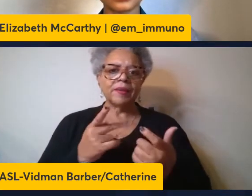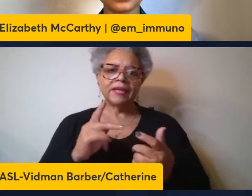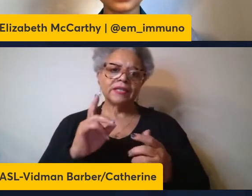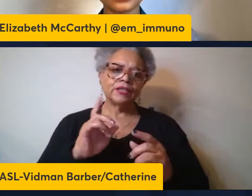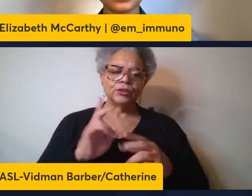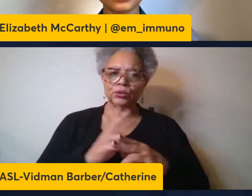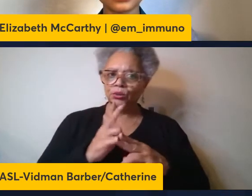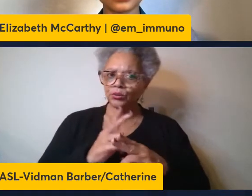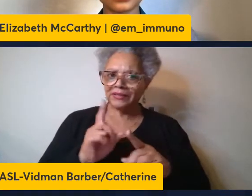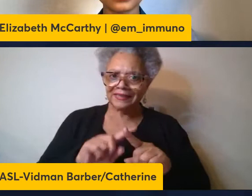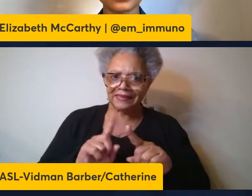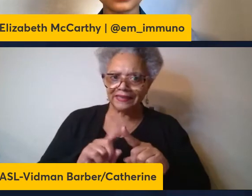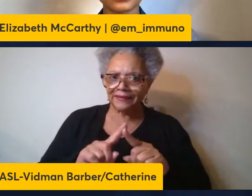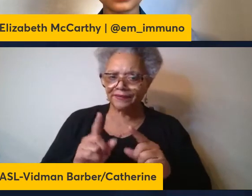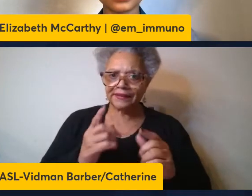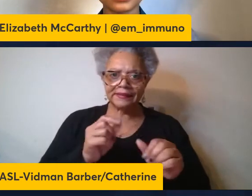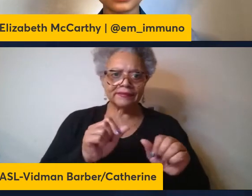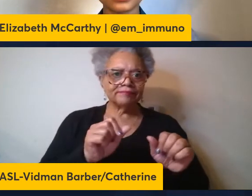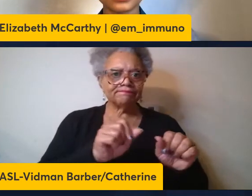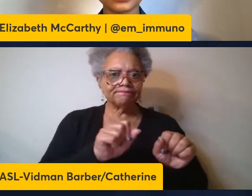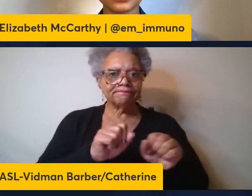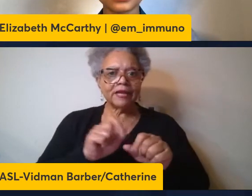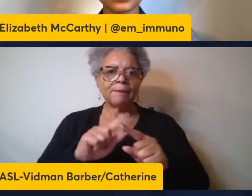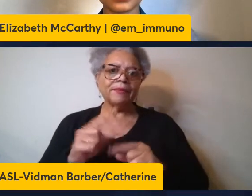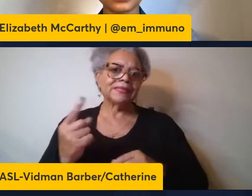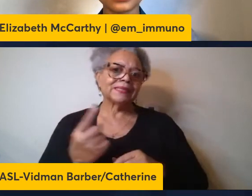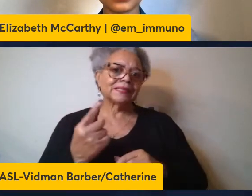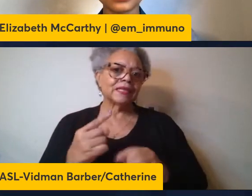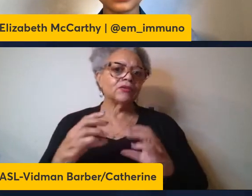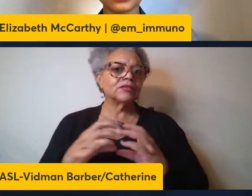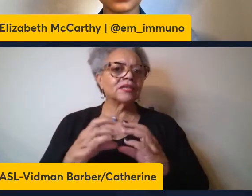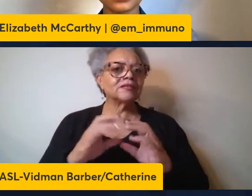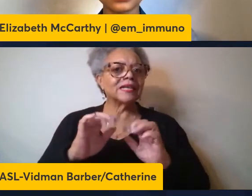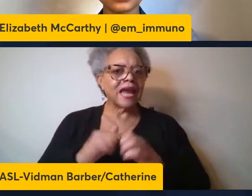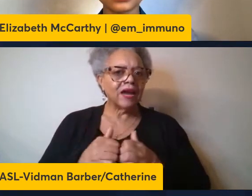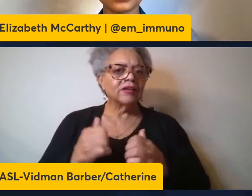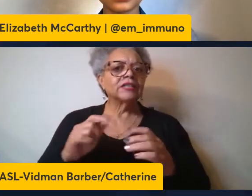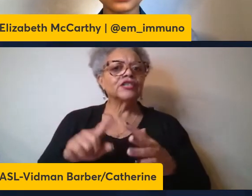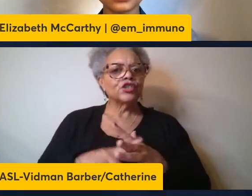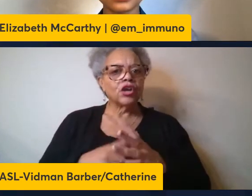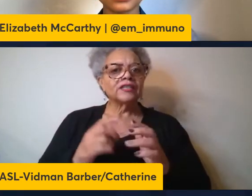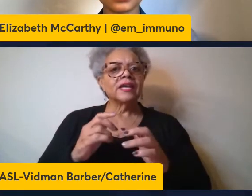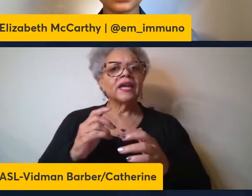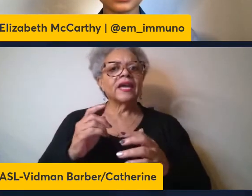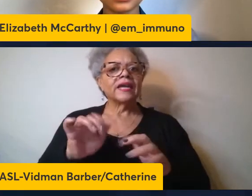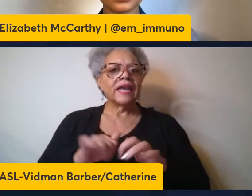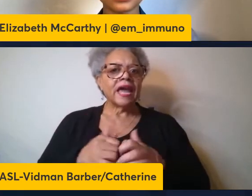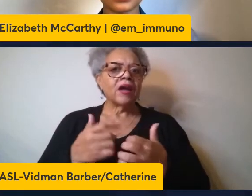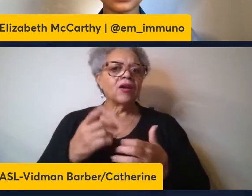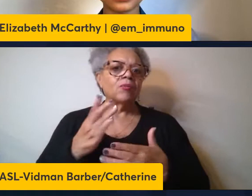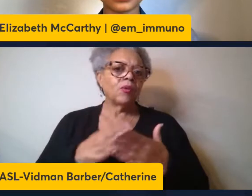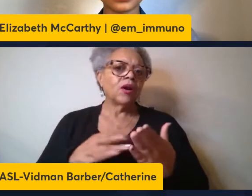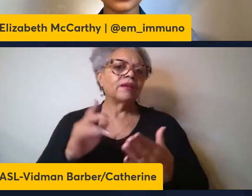but specifically single cell RNA-seq, I guess. Not everyone has access to that, so it's interesting that we're all sort of part of that.